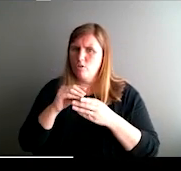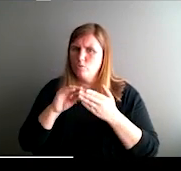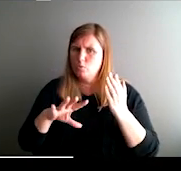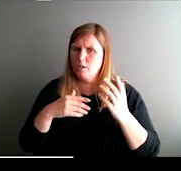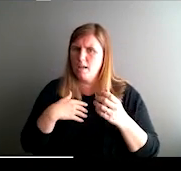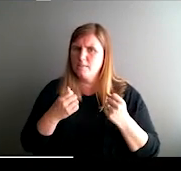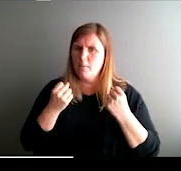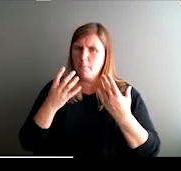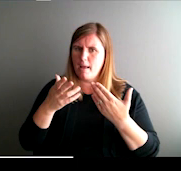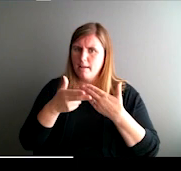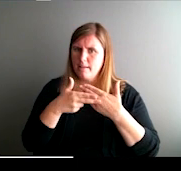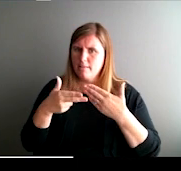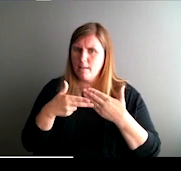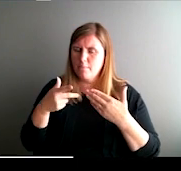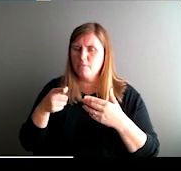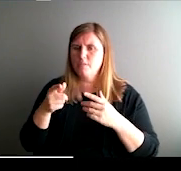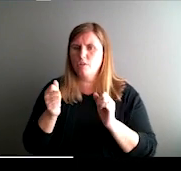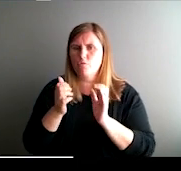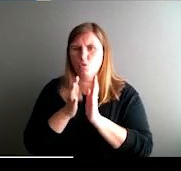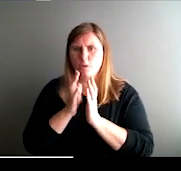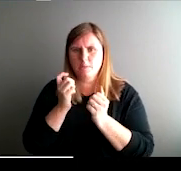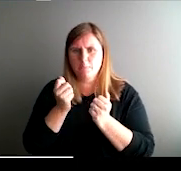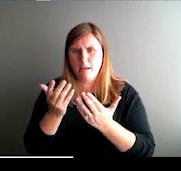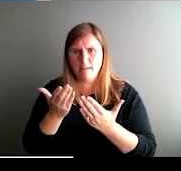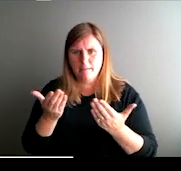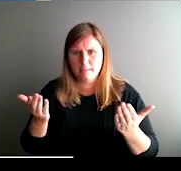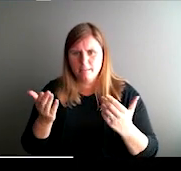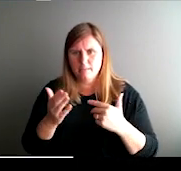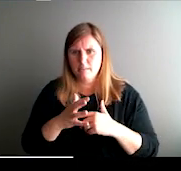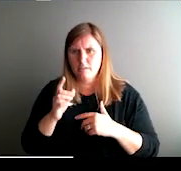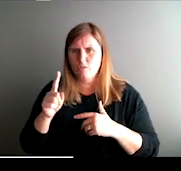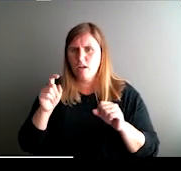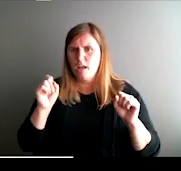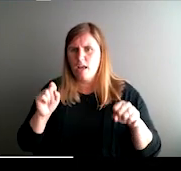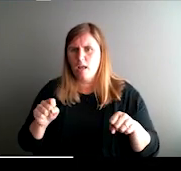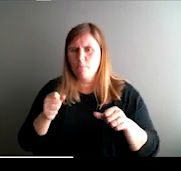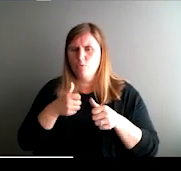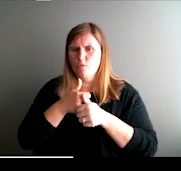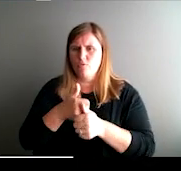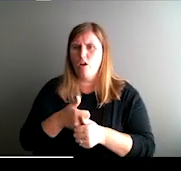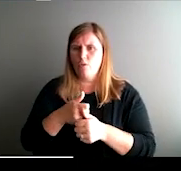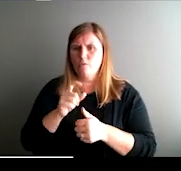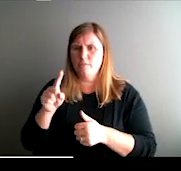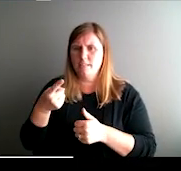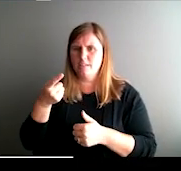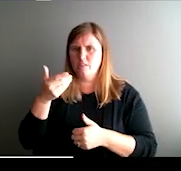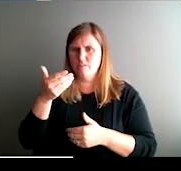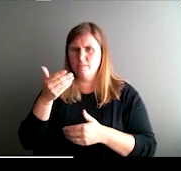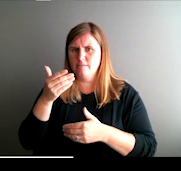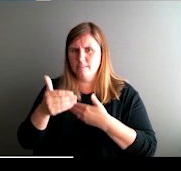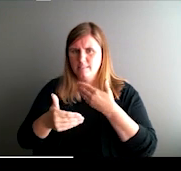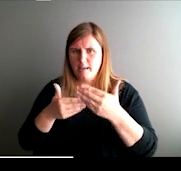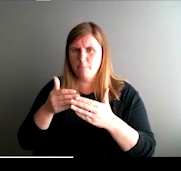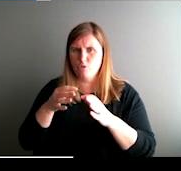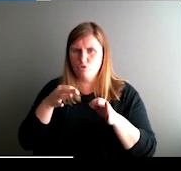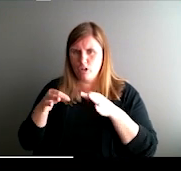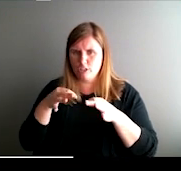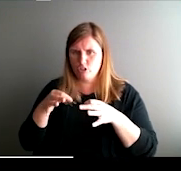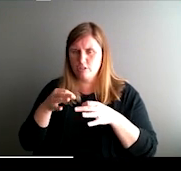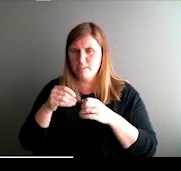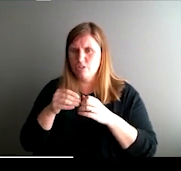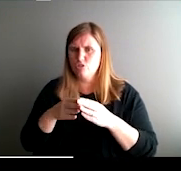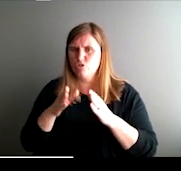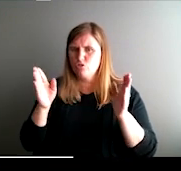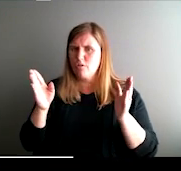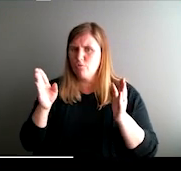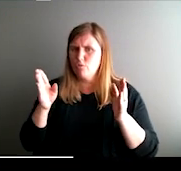many labels, they can request many things, they're able to follow single step directions in a